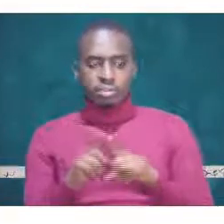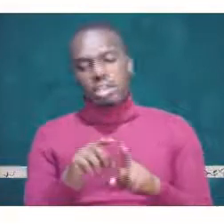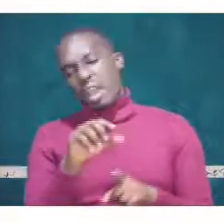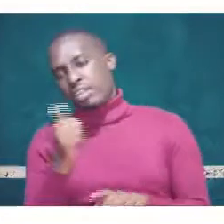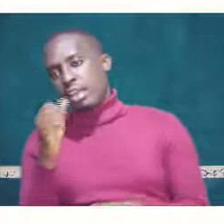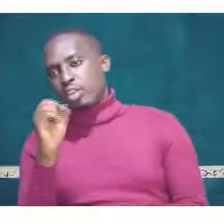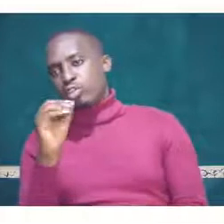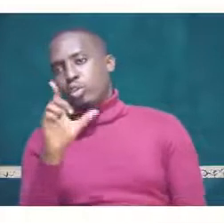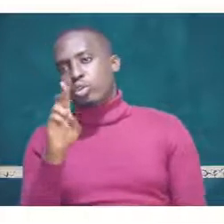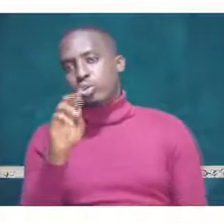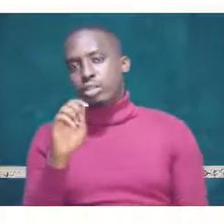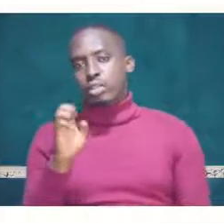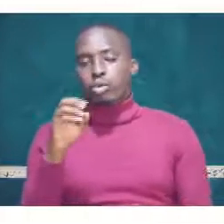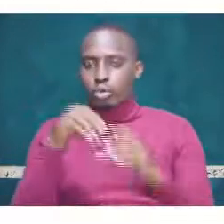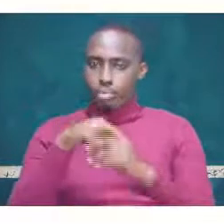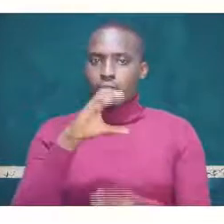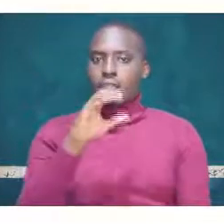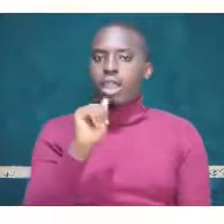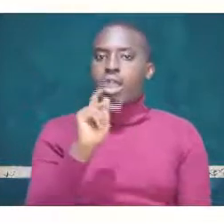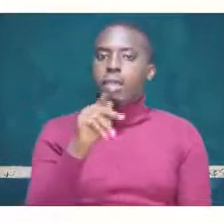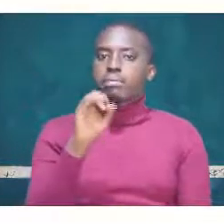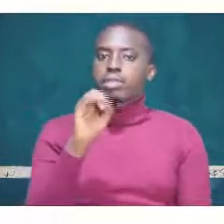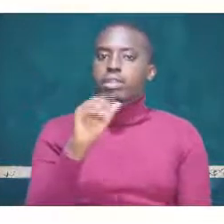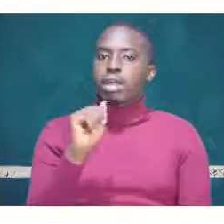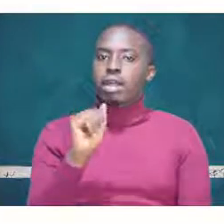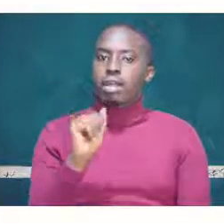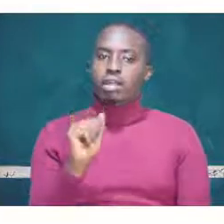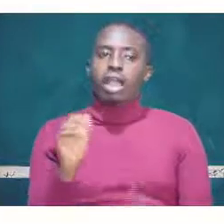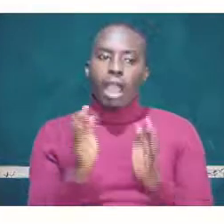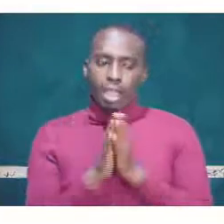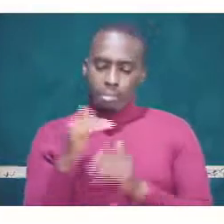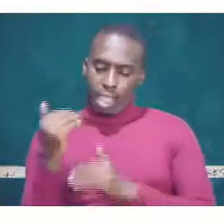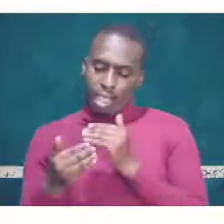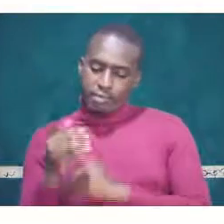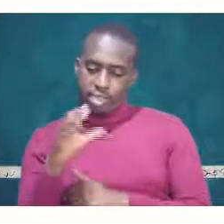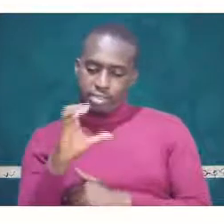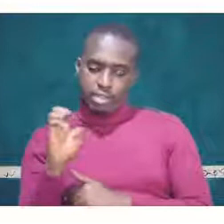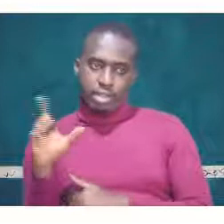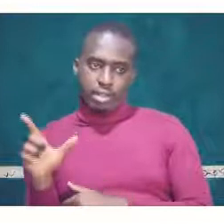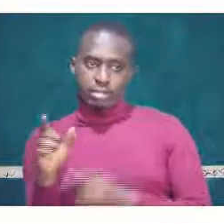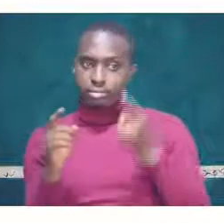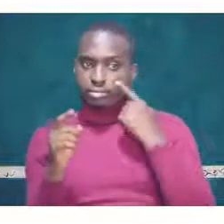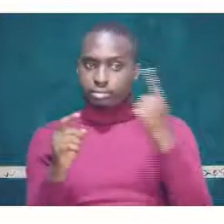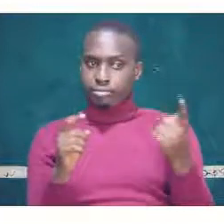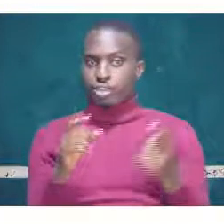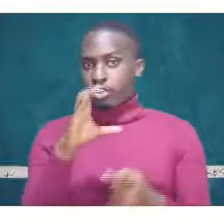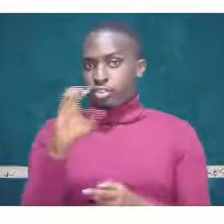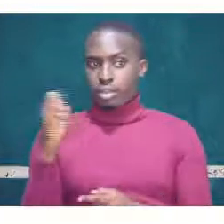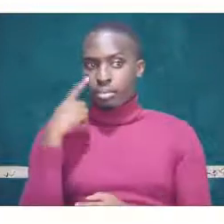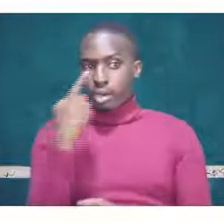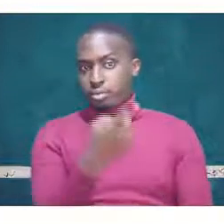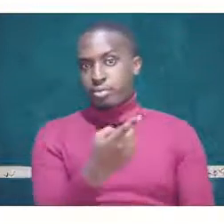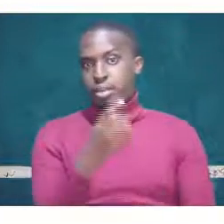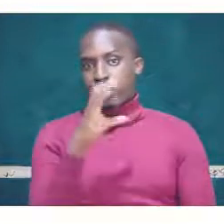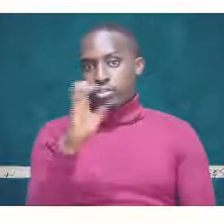solutes, to move into the capillary by means of diffusion. And now they're going to be surrounding the cells. These are the cells. Everybody can see these are